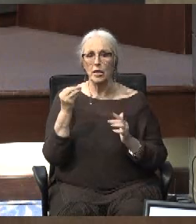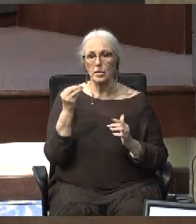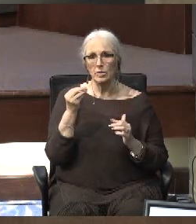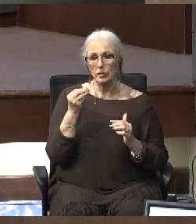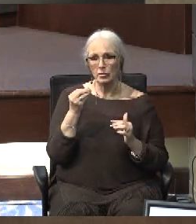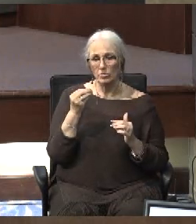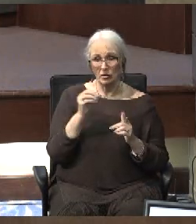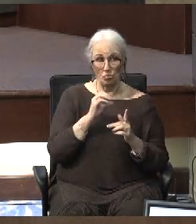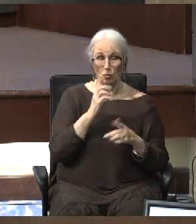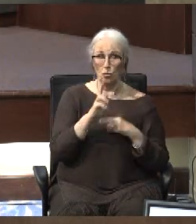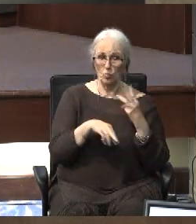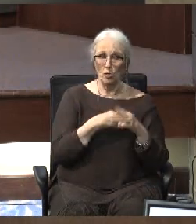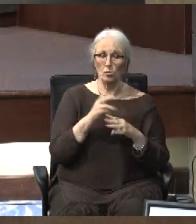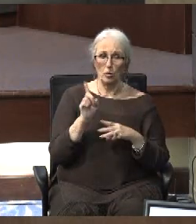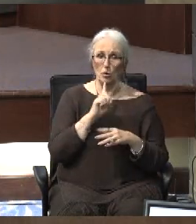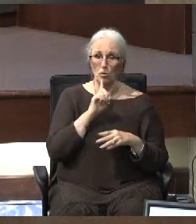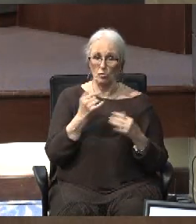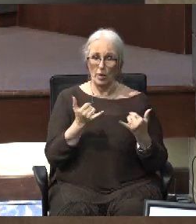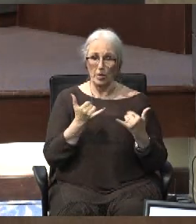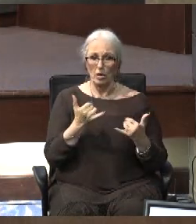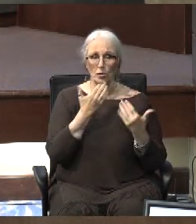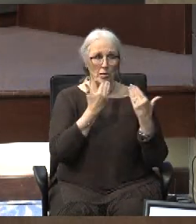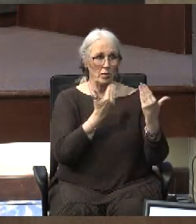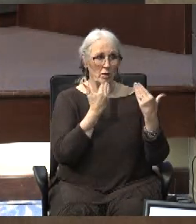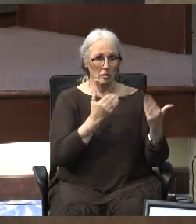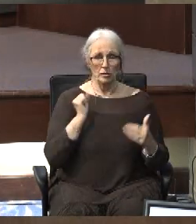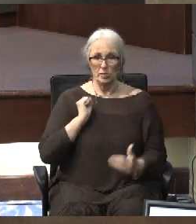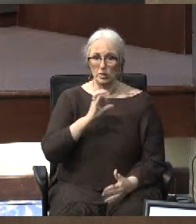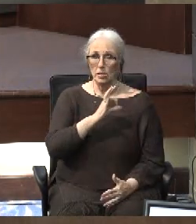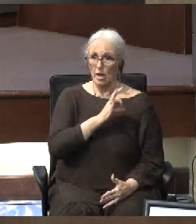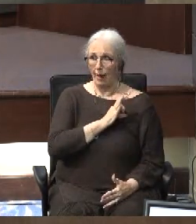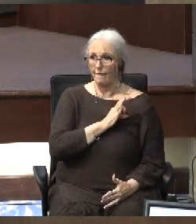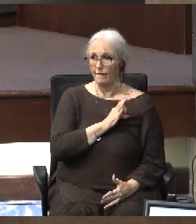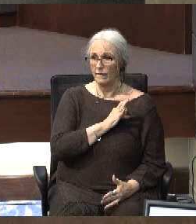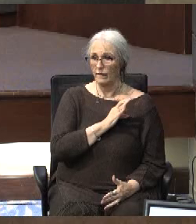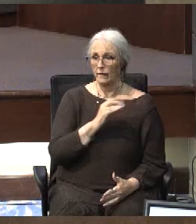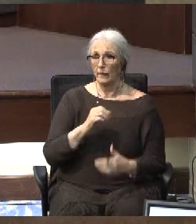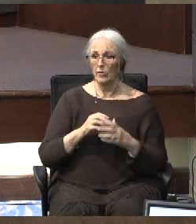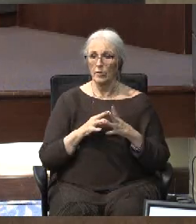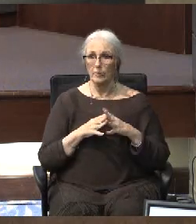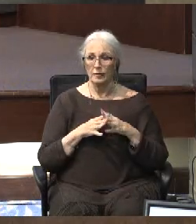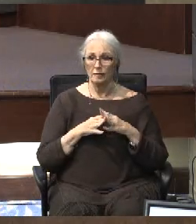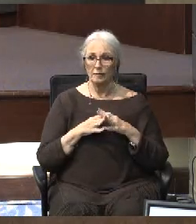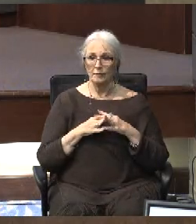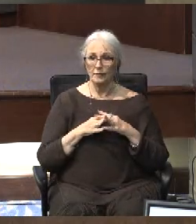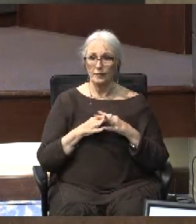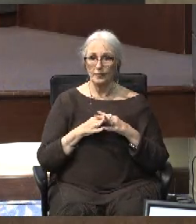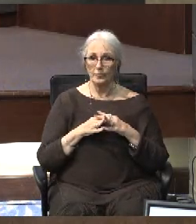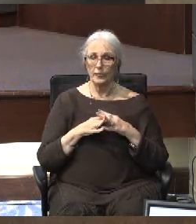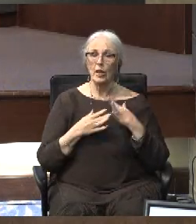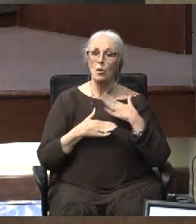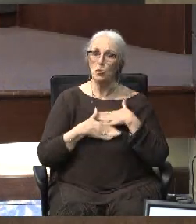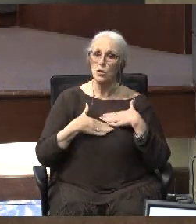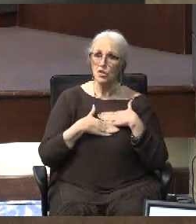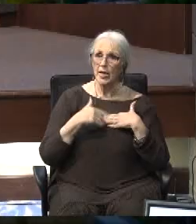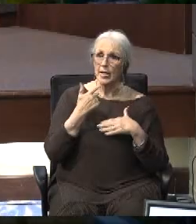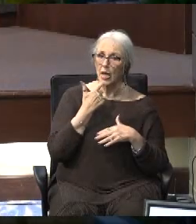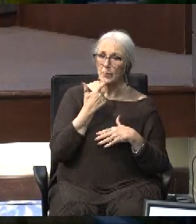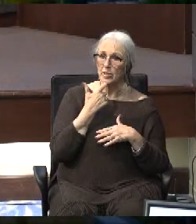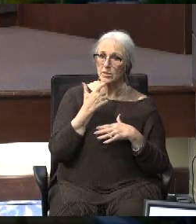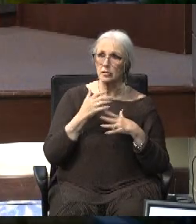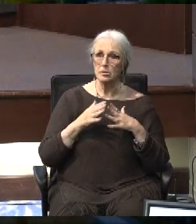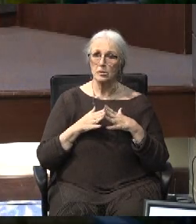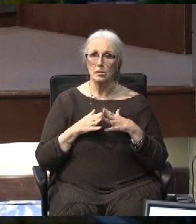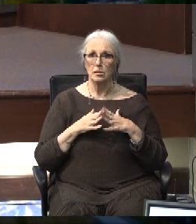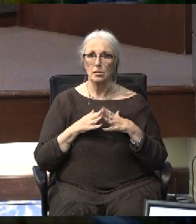we're in right now. So I just, again, thank you to our staff, as you mentioned too. Yeah, I think appreciate those comments. You